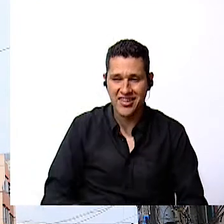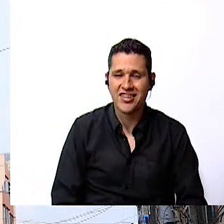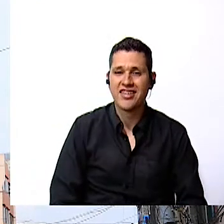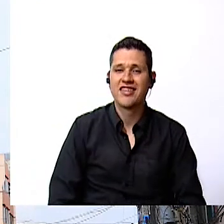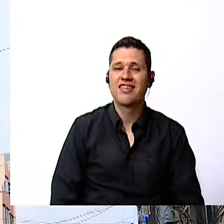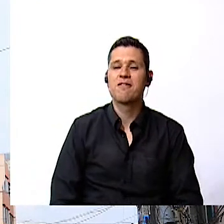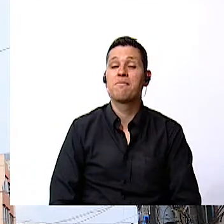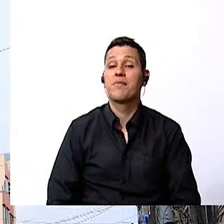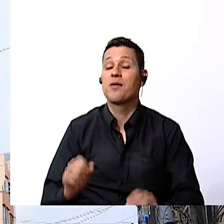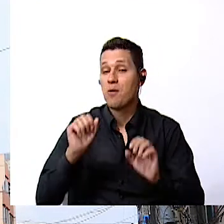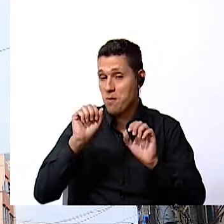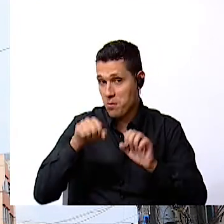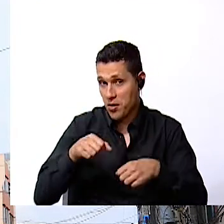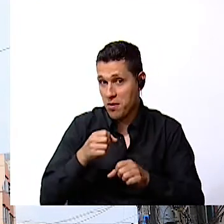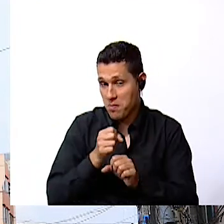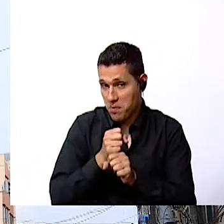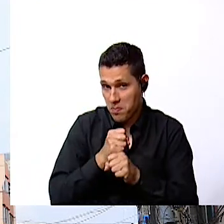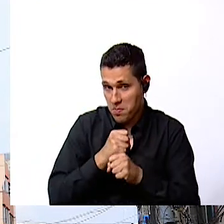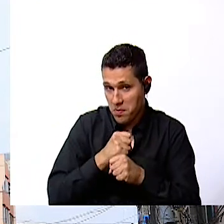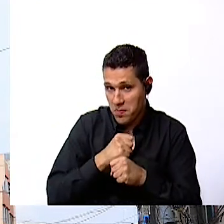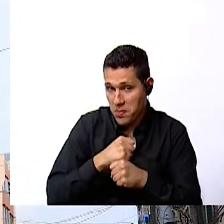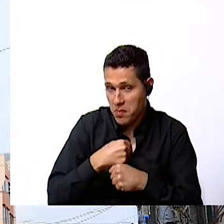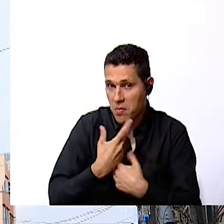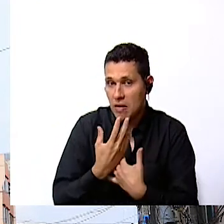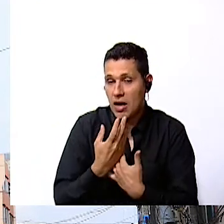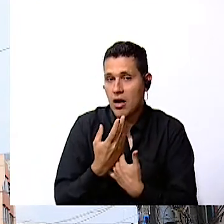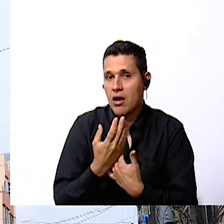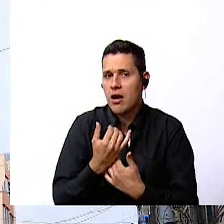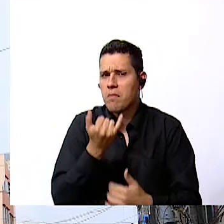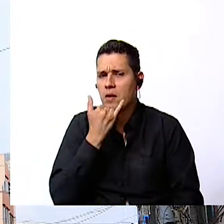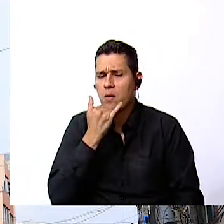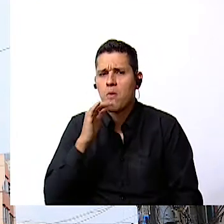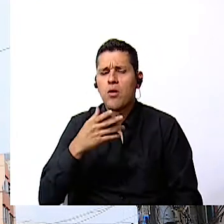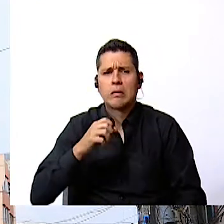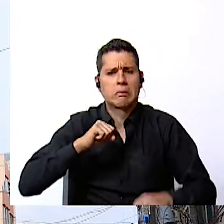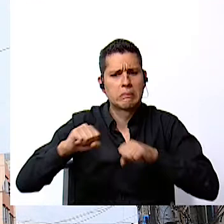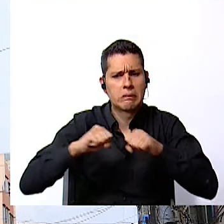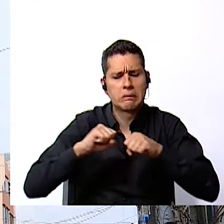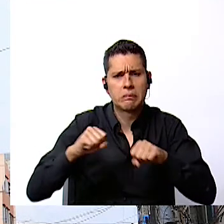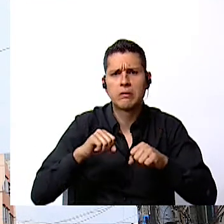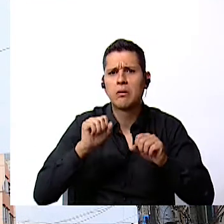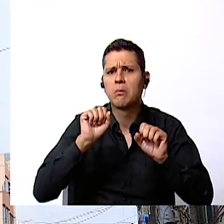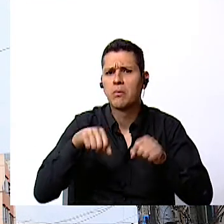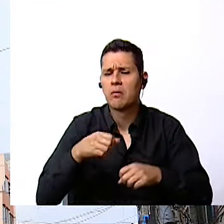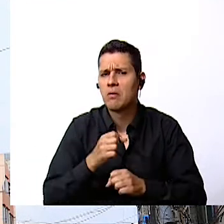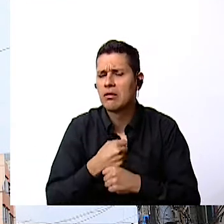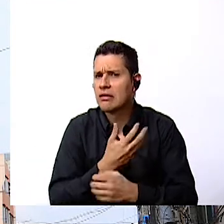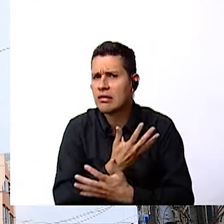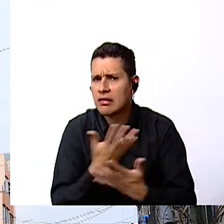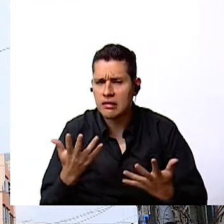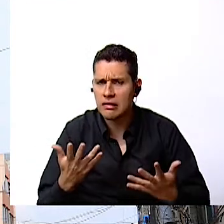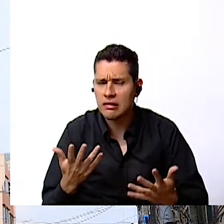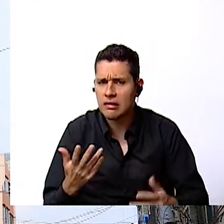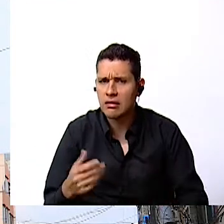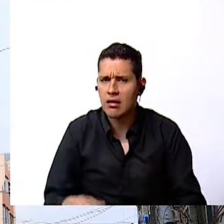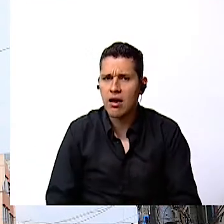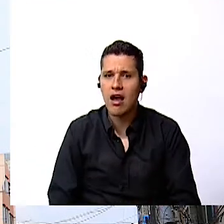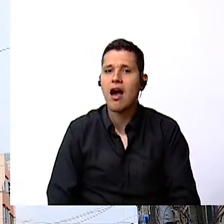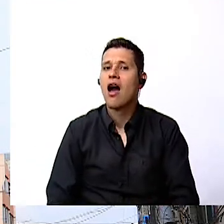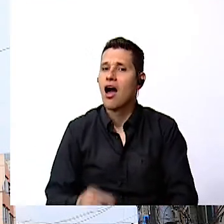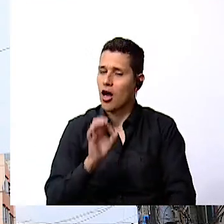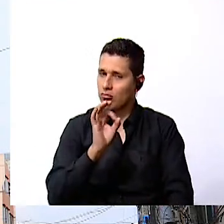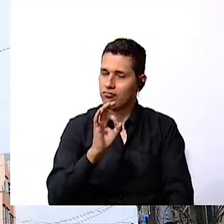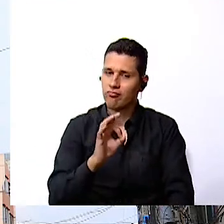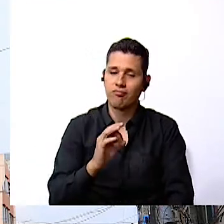can we do when there is an earthquake? ¿Qué podemos hacer cuando hay un terremoto, un sismo? That's a very